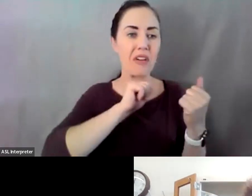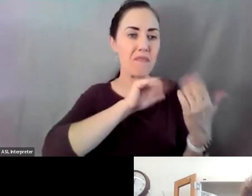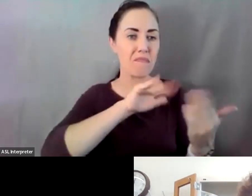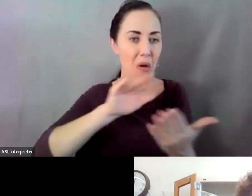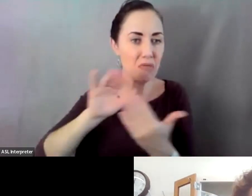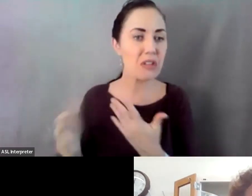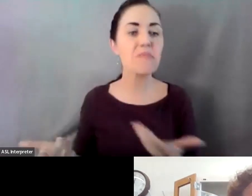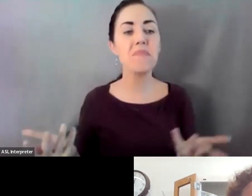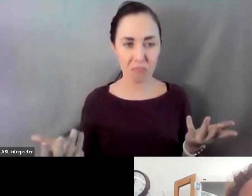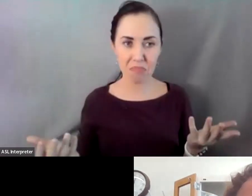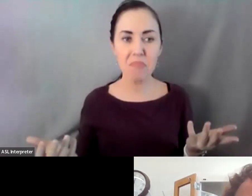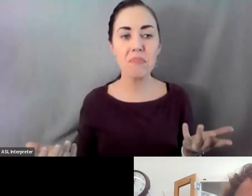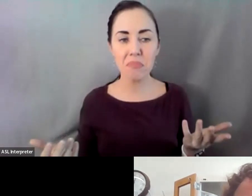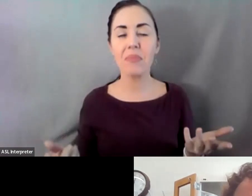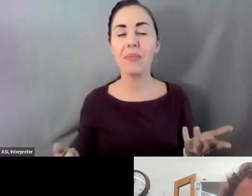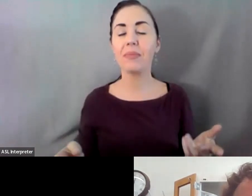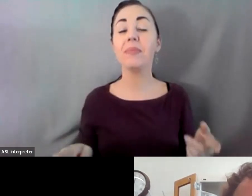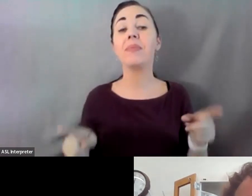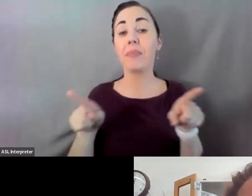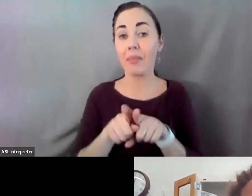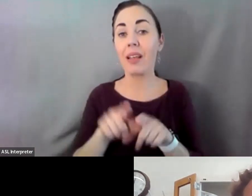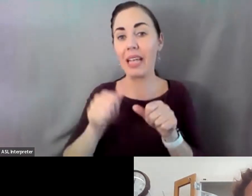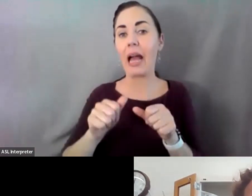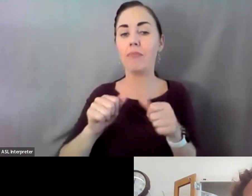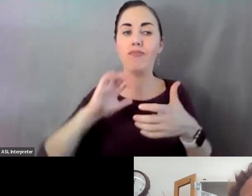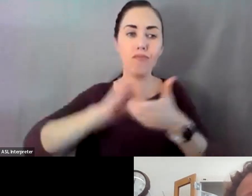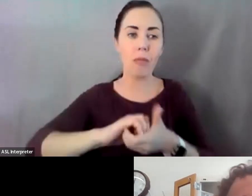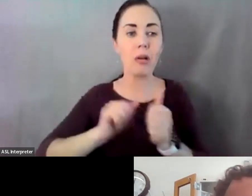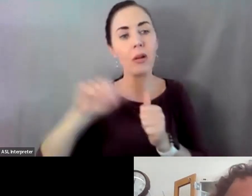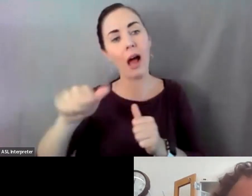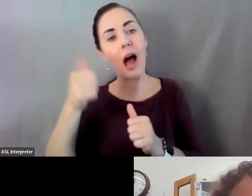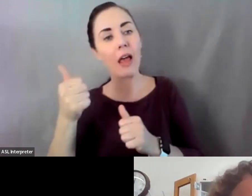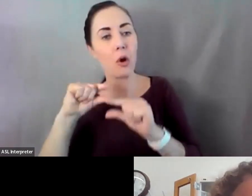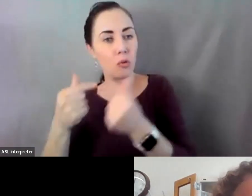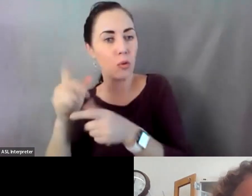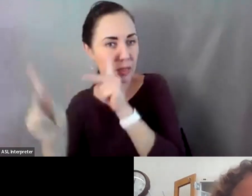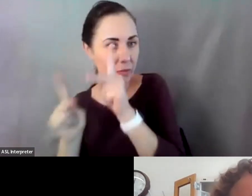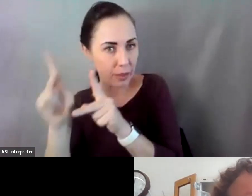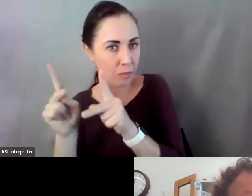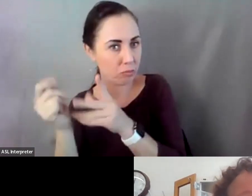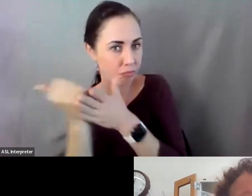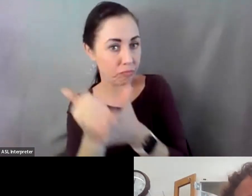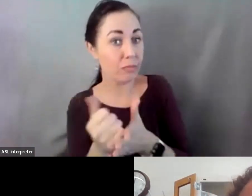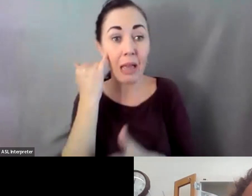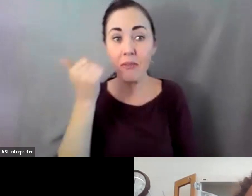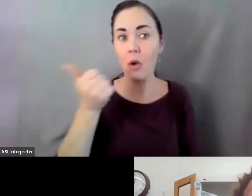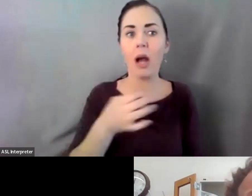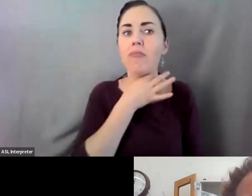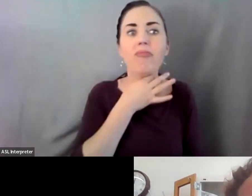And there are also opportunities to interact with other groups as well doing research. And so you might think about it if you really like puzzles and